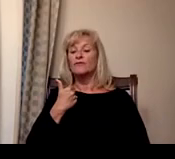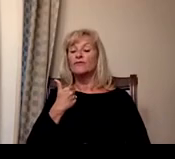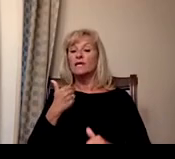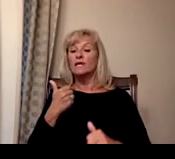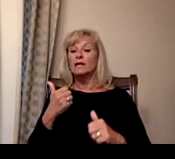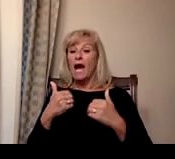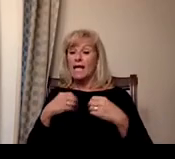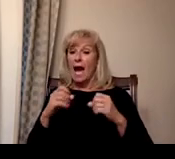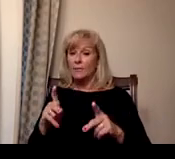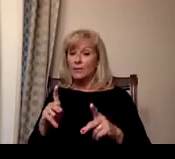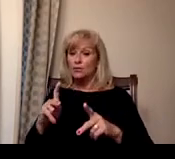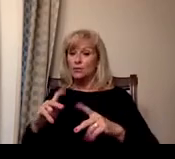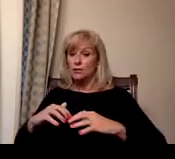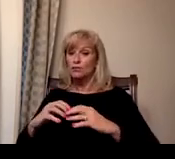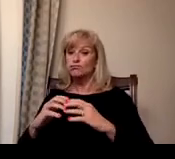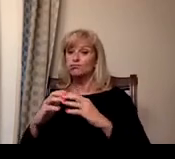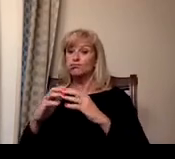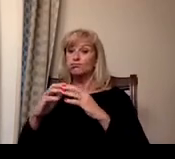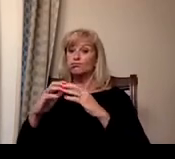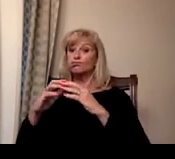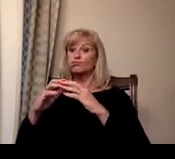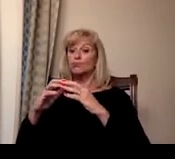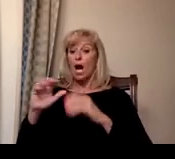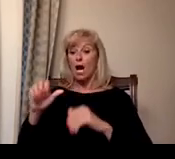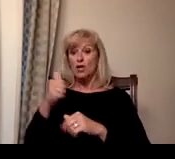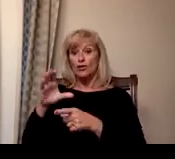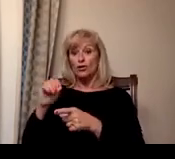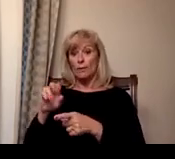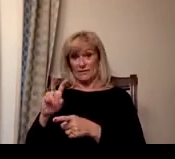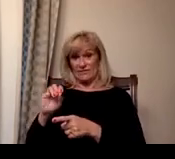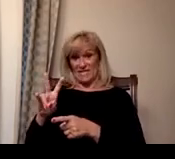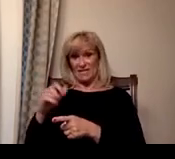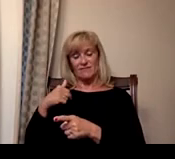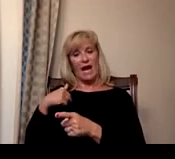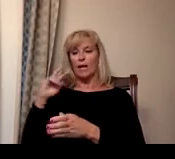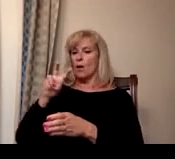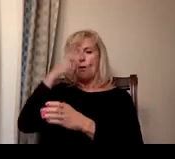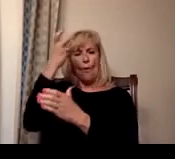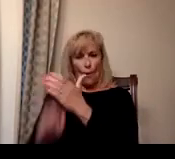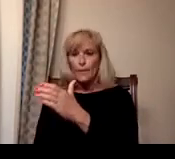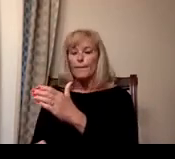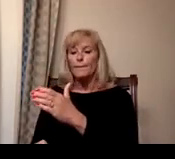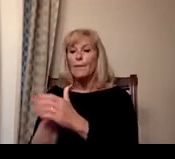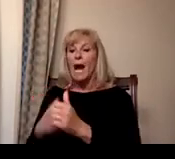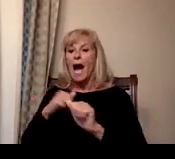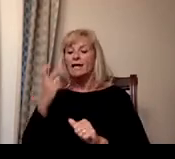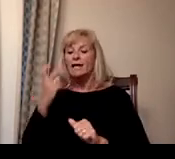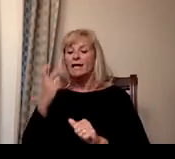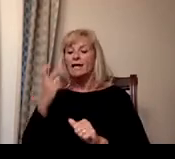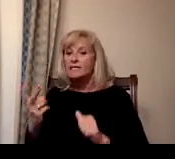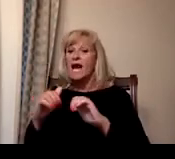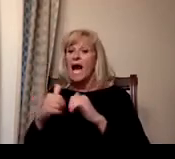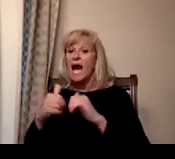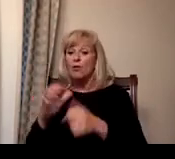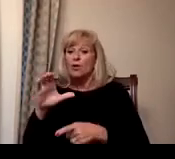to launch another company, I jumped at that chance because I've seen what companies like this can do for people's